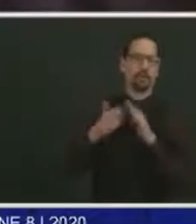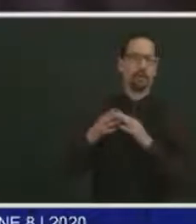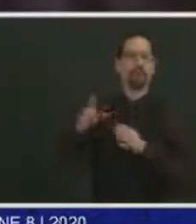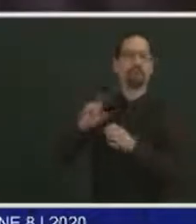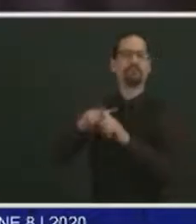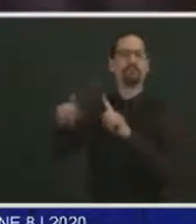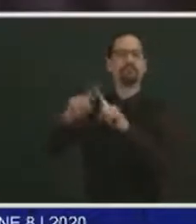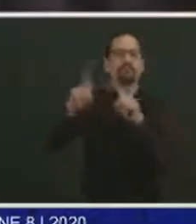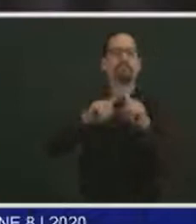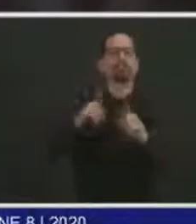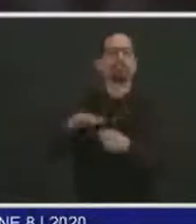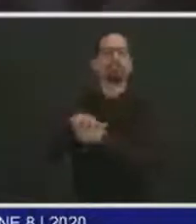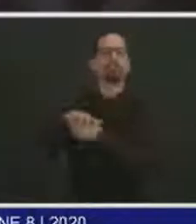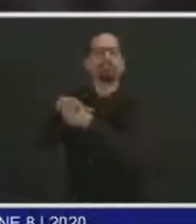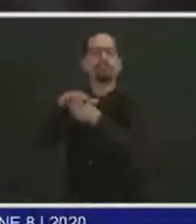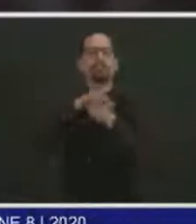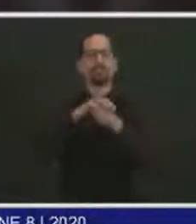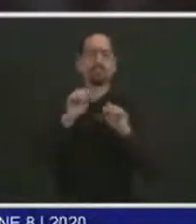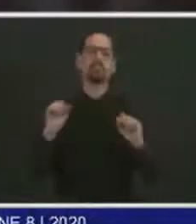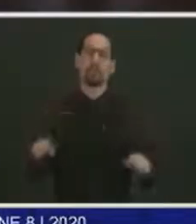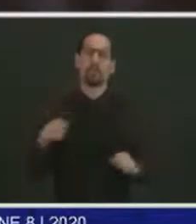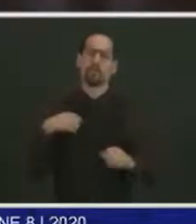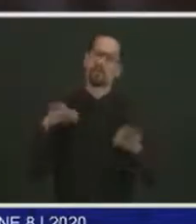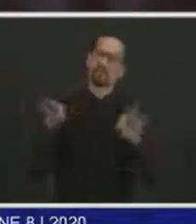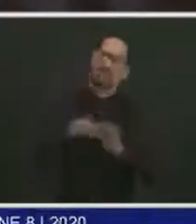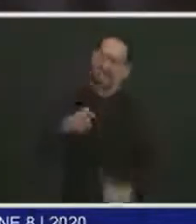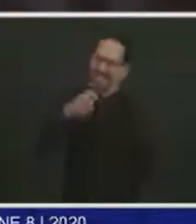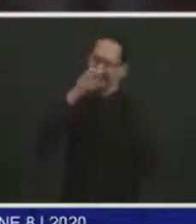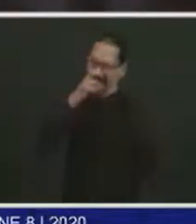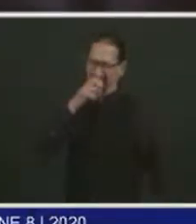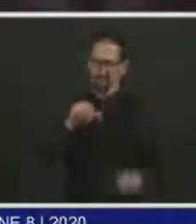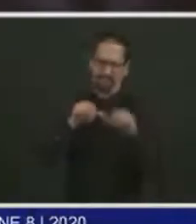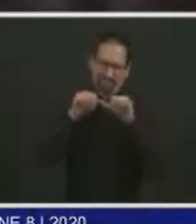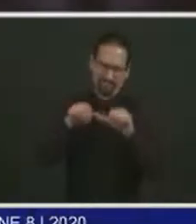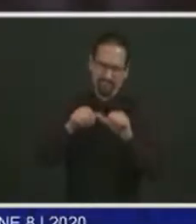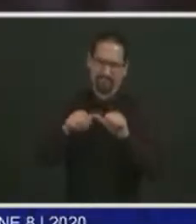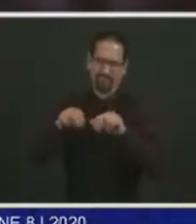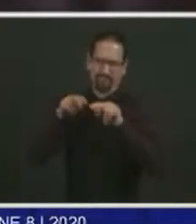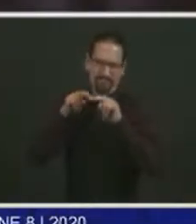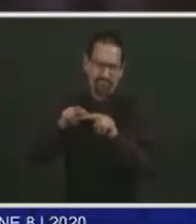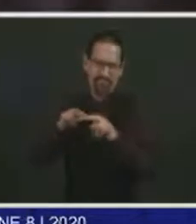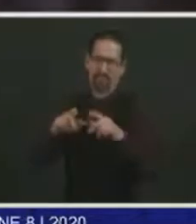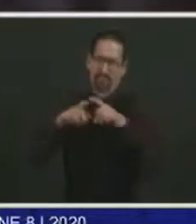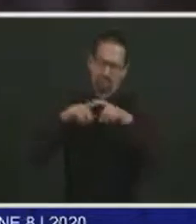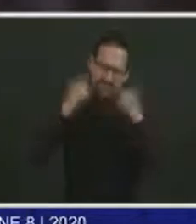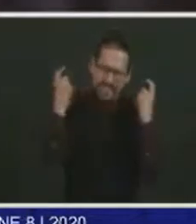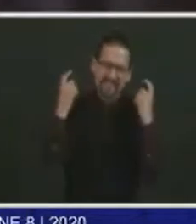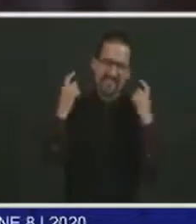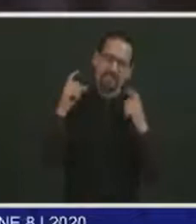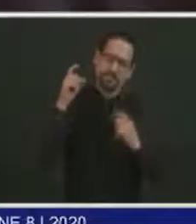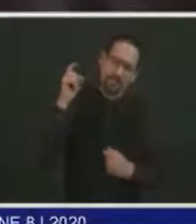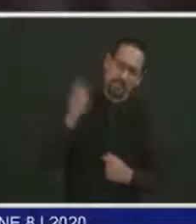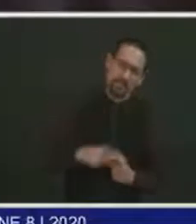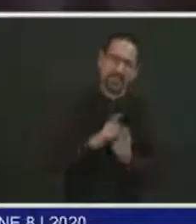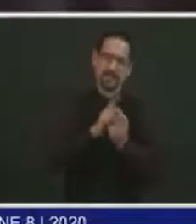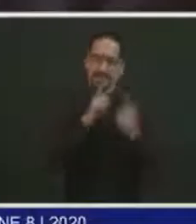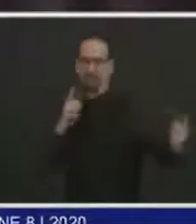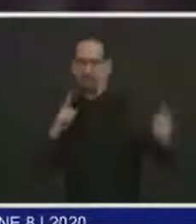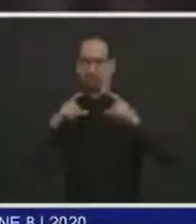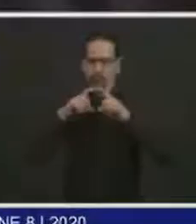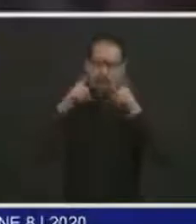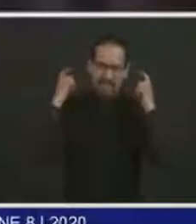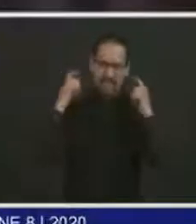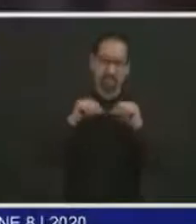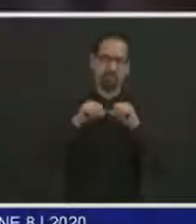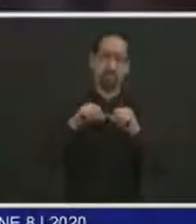vigilant. We definitely want to make sure that people continue to wear cloth face coverings because it does make a